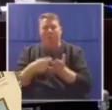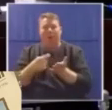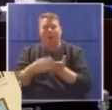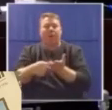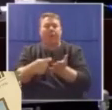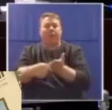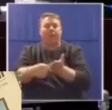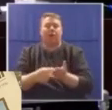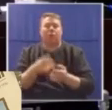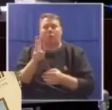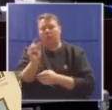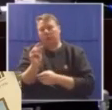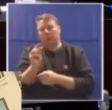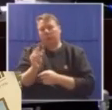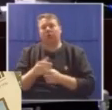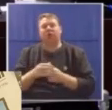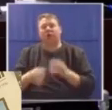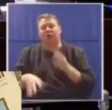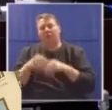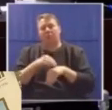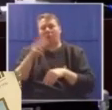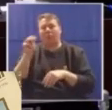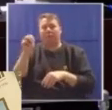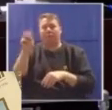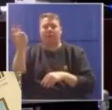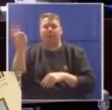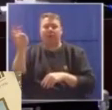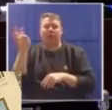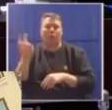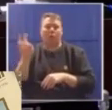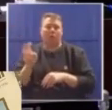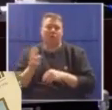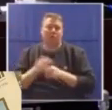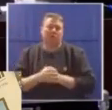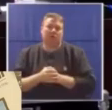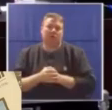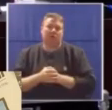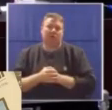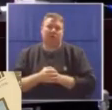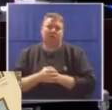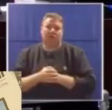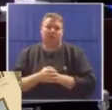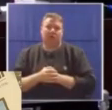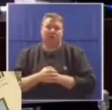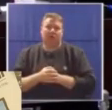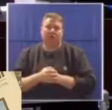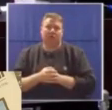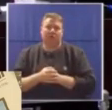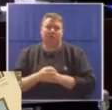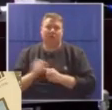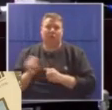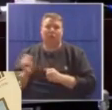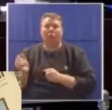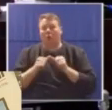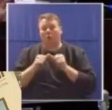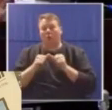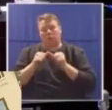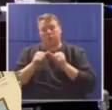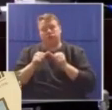more megawatts. So all that is ongoing, and we aim, as this